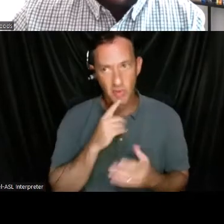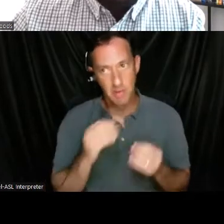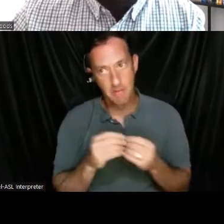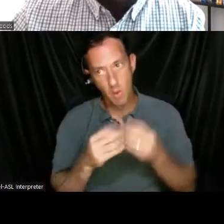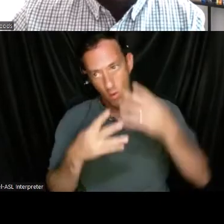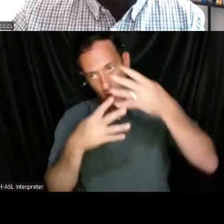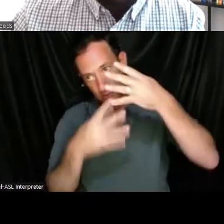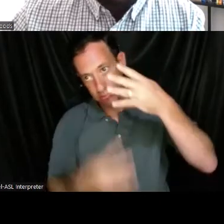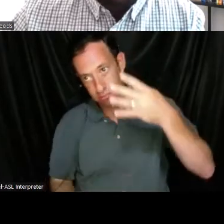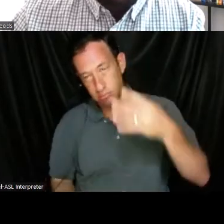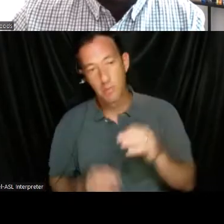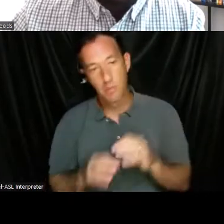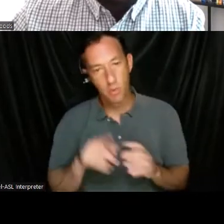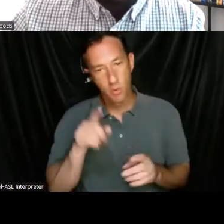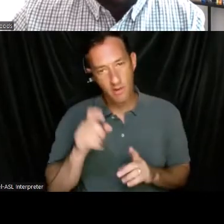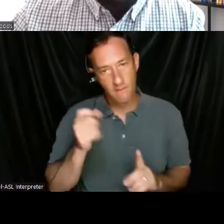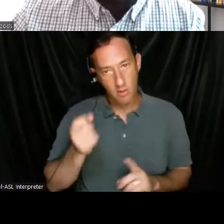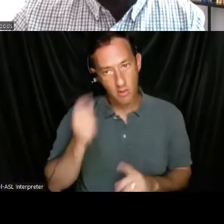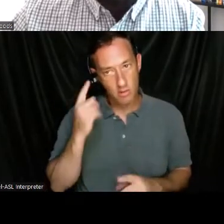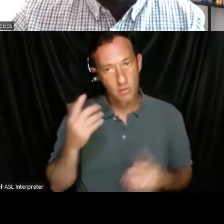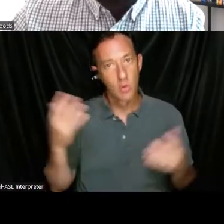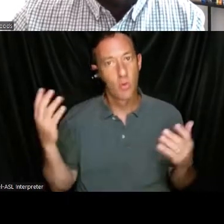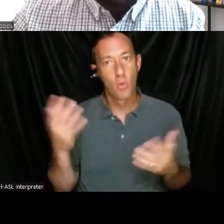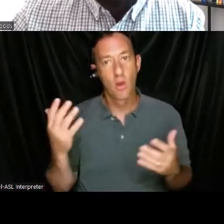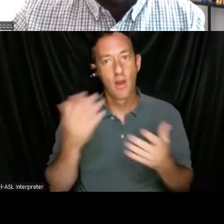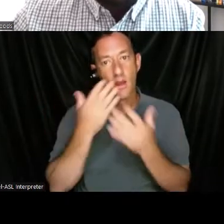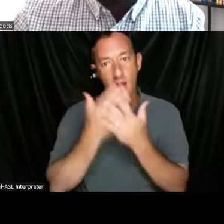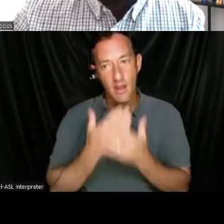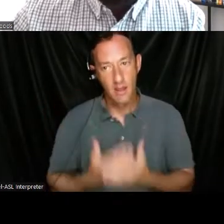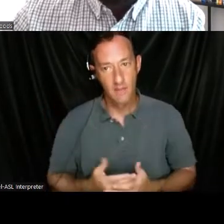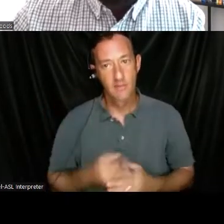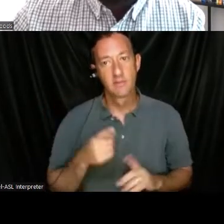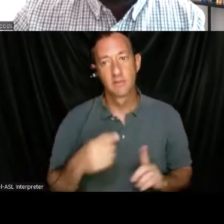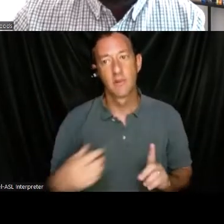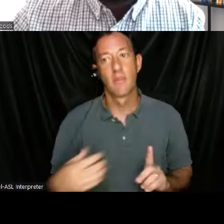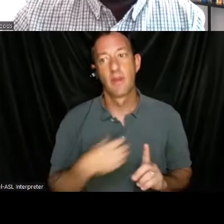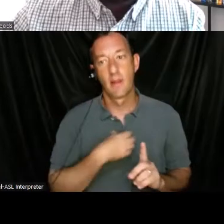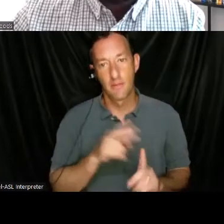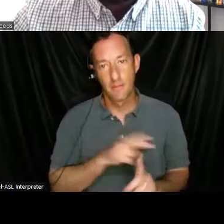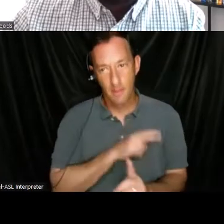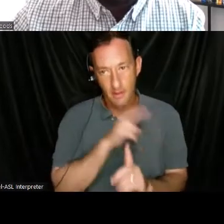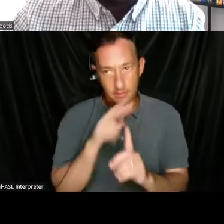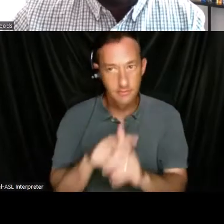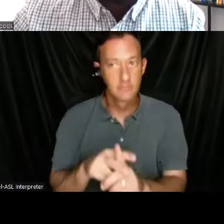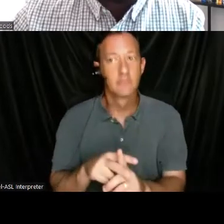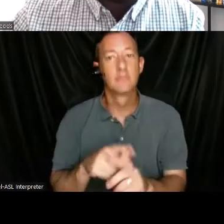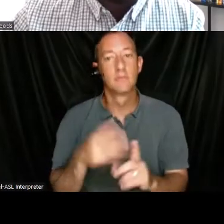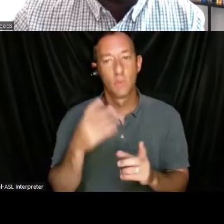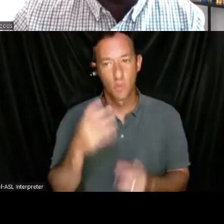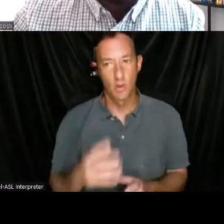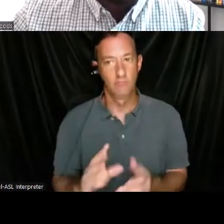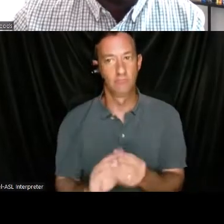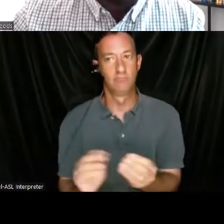understand exactly what evidence the complainant may want to put forward.